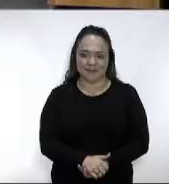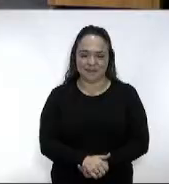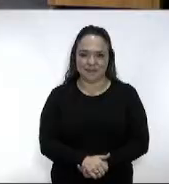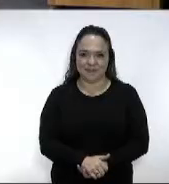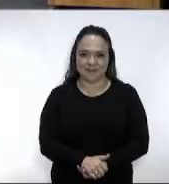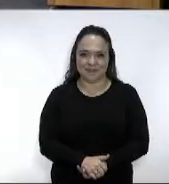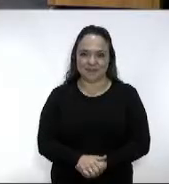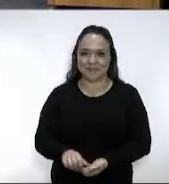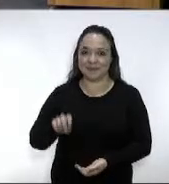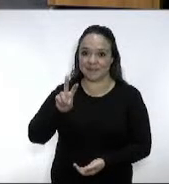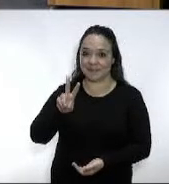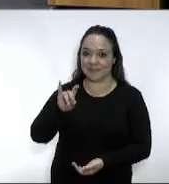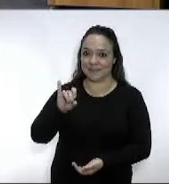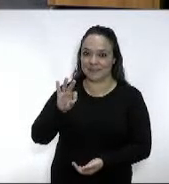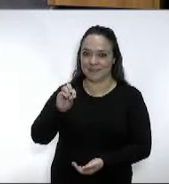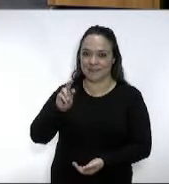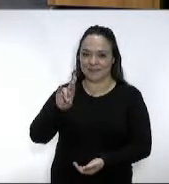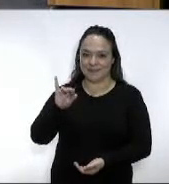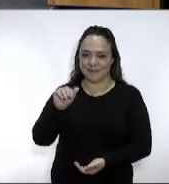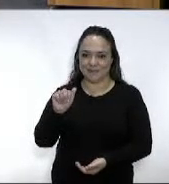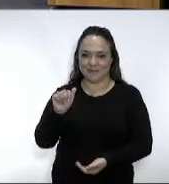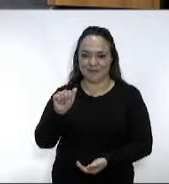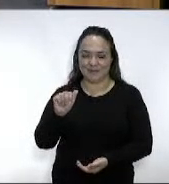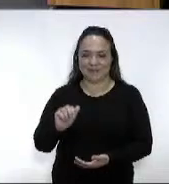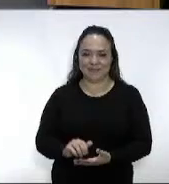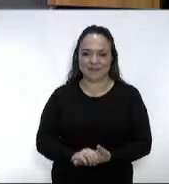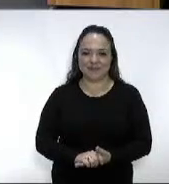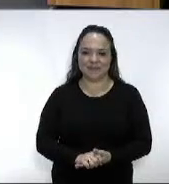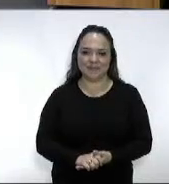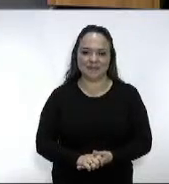E Vitória Cristina Andreazzi Mira.